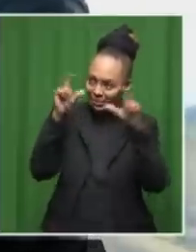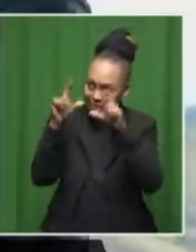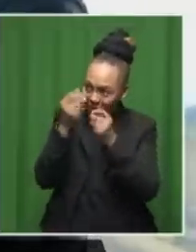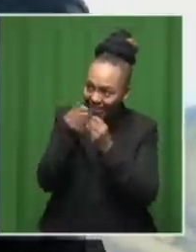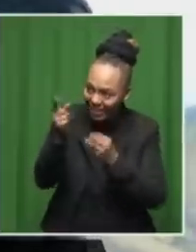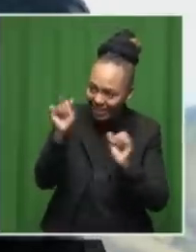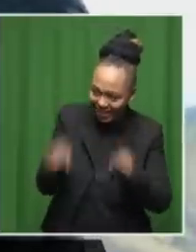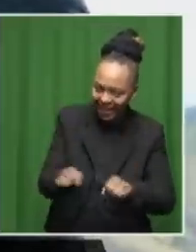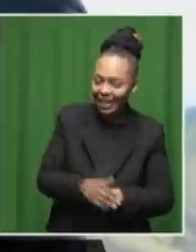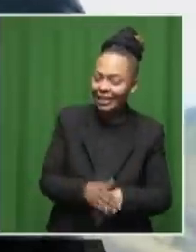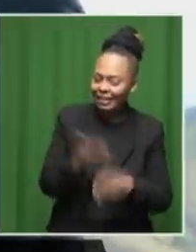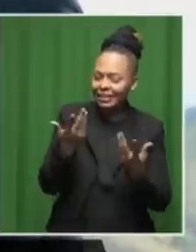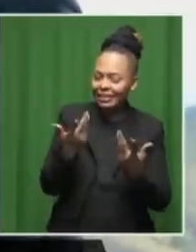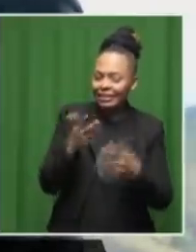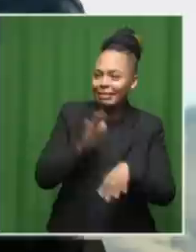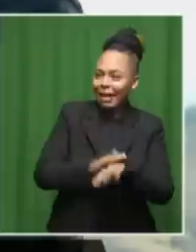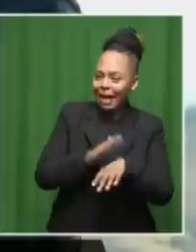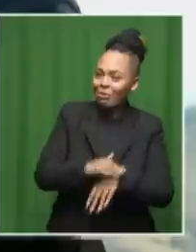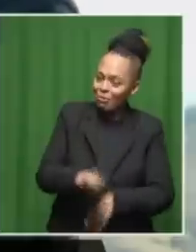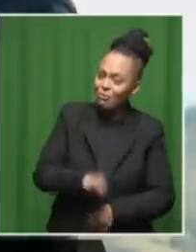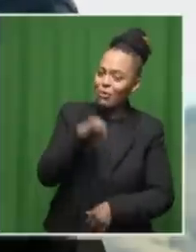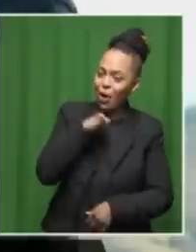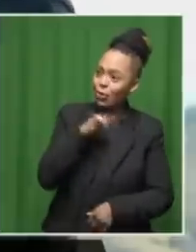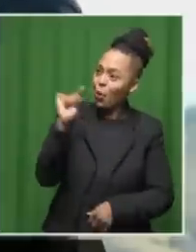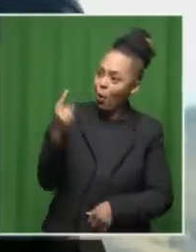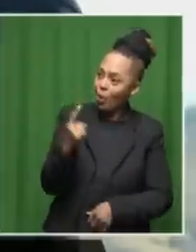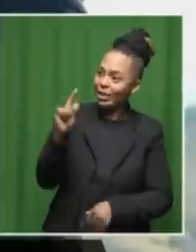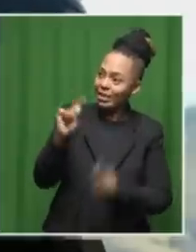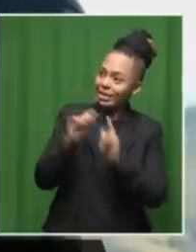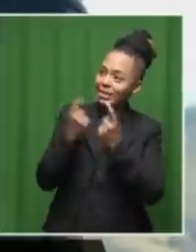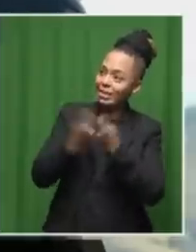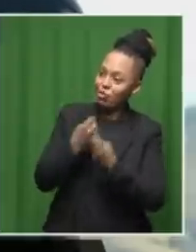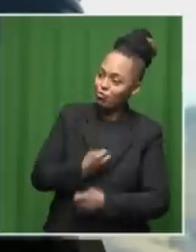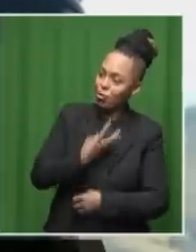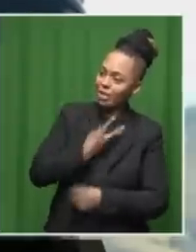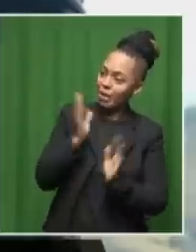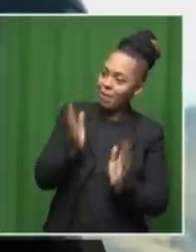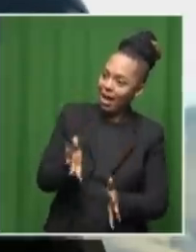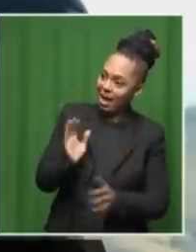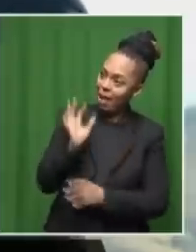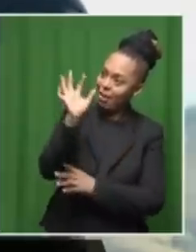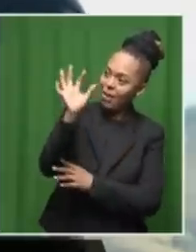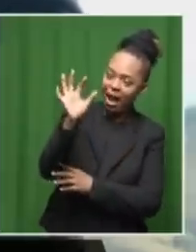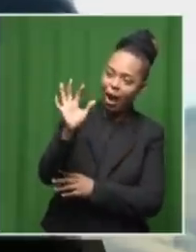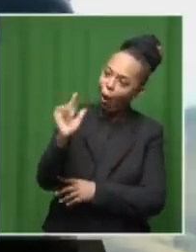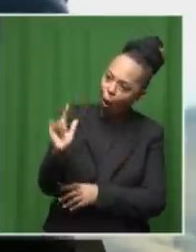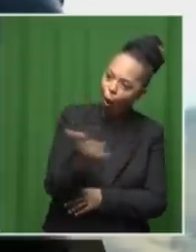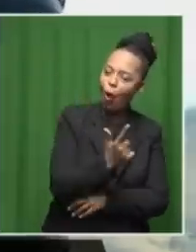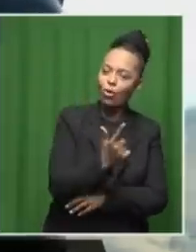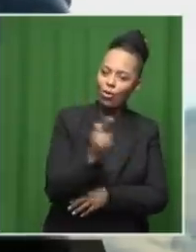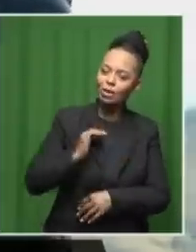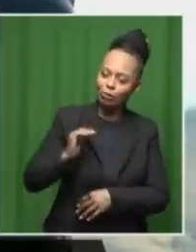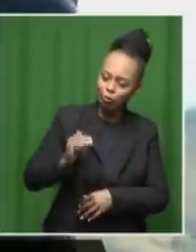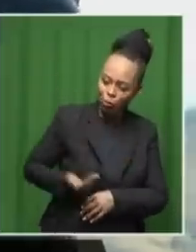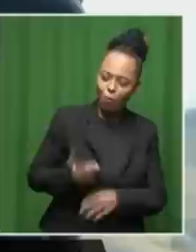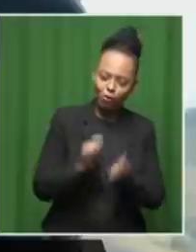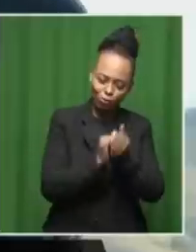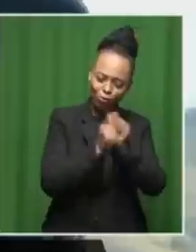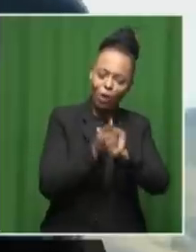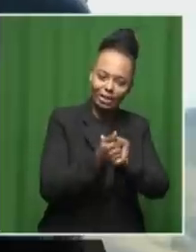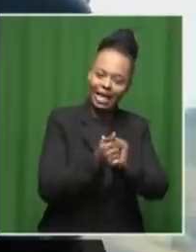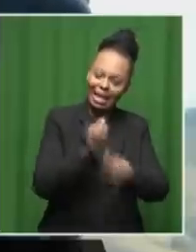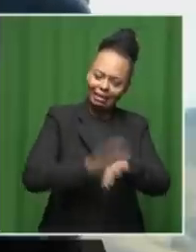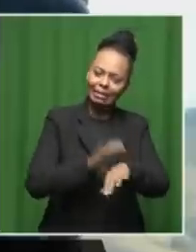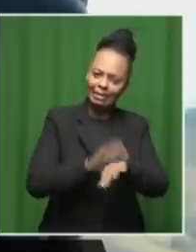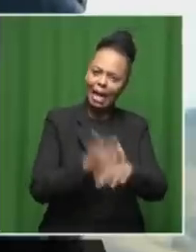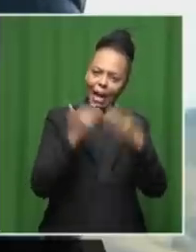a proud moment, not just for the Proteas, but for women's sport overall. Because, you know, this is that time for women's sport to really